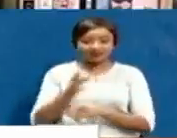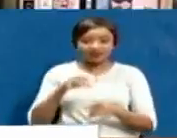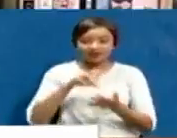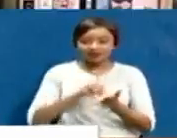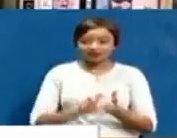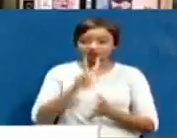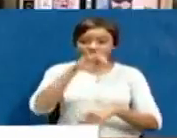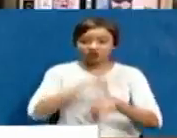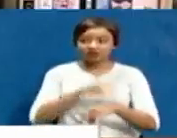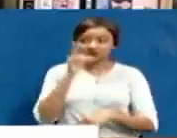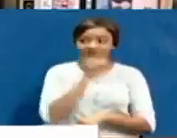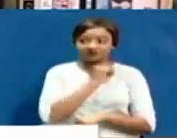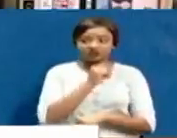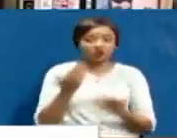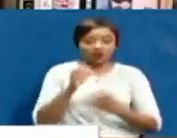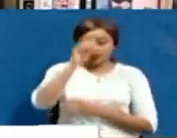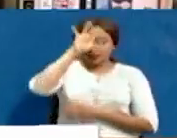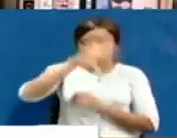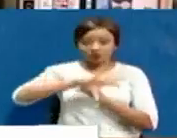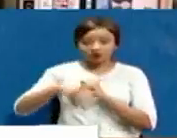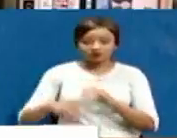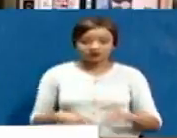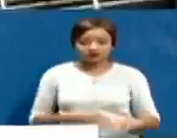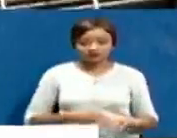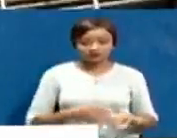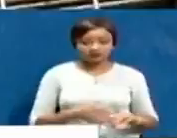new cases reported in Kiambu County.